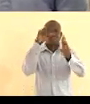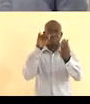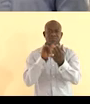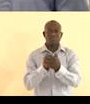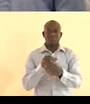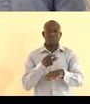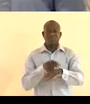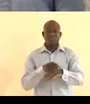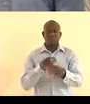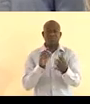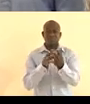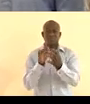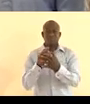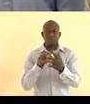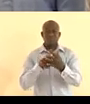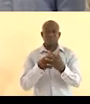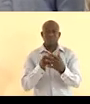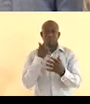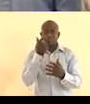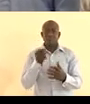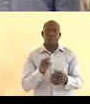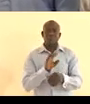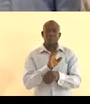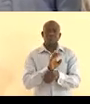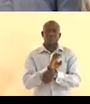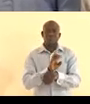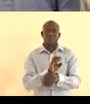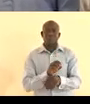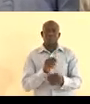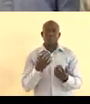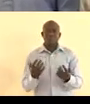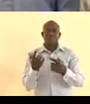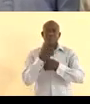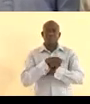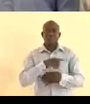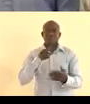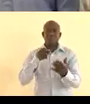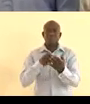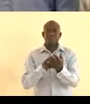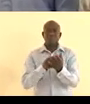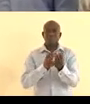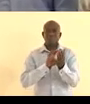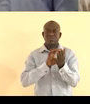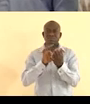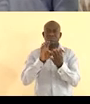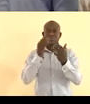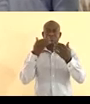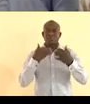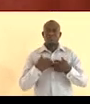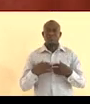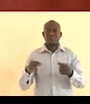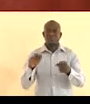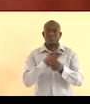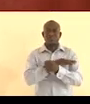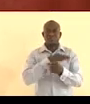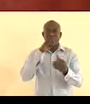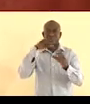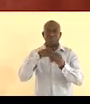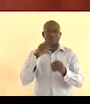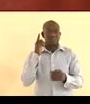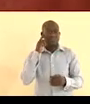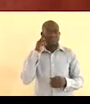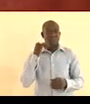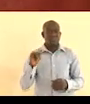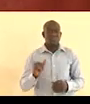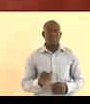At that time, Jesus began to say in the synagogue, "Today, this scripture has been fulfilled in